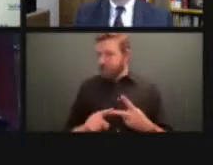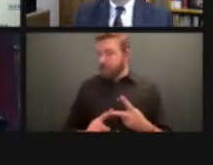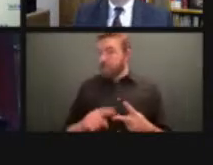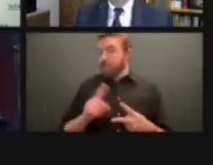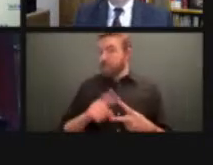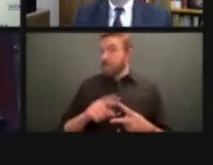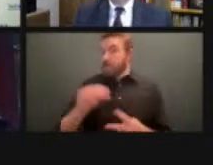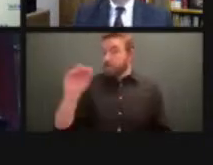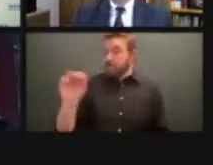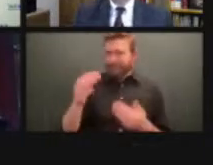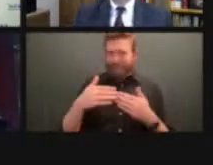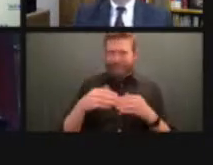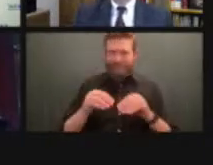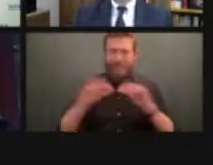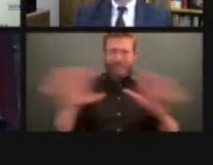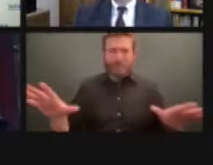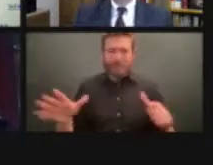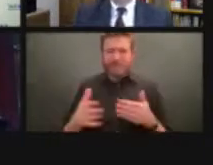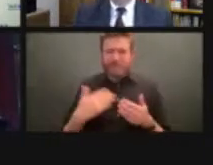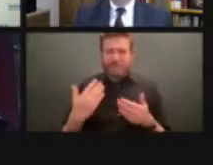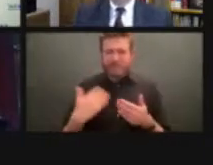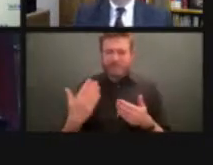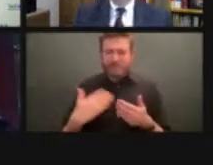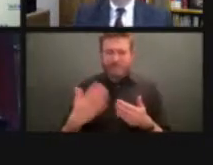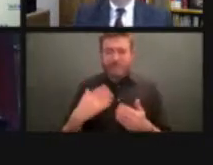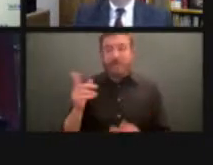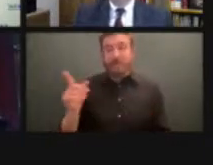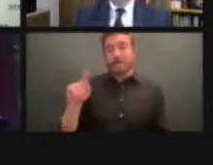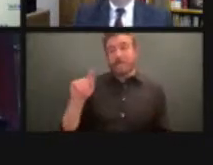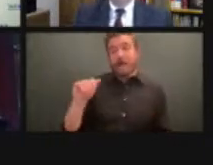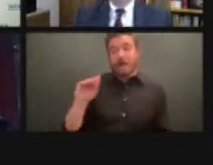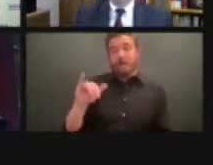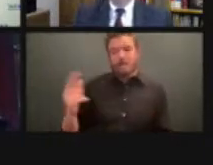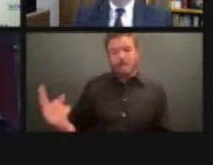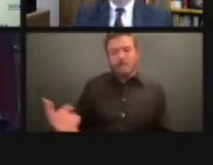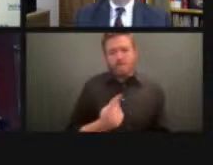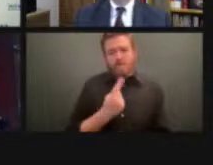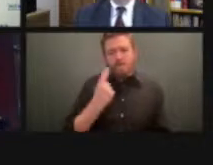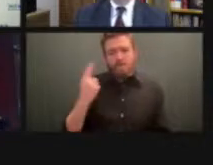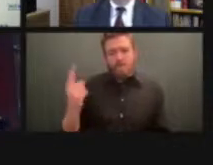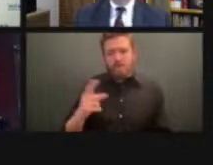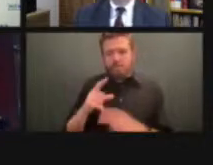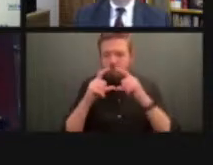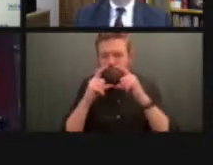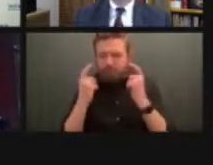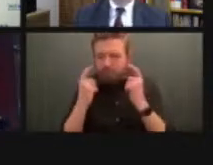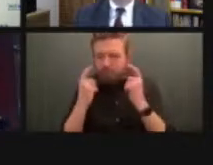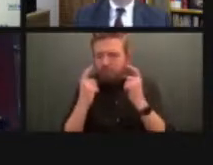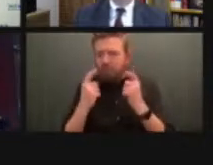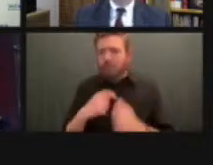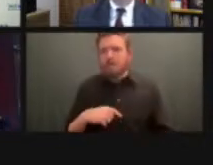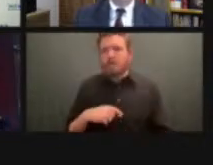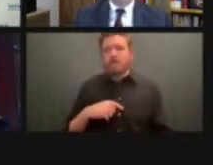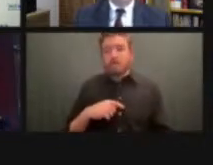because Tammy had done and continues to do all the right things, not just masking, double maskings, social distance,